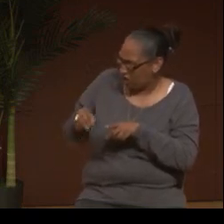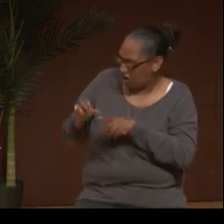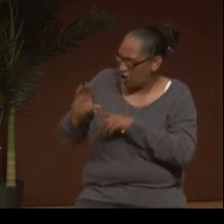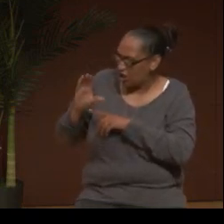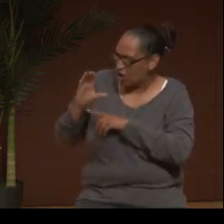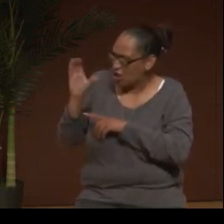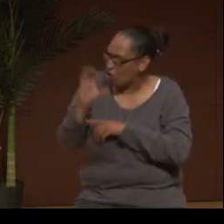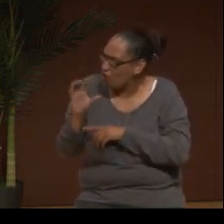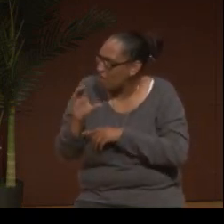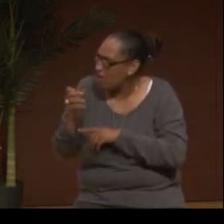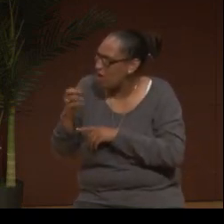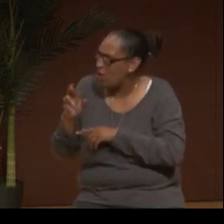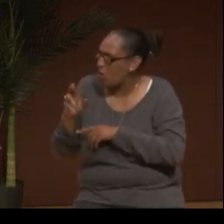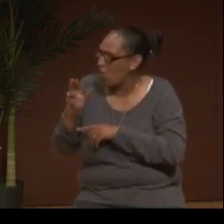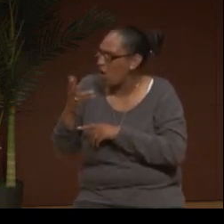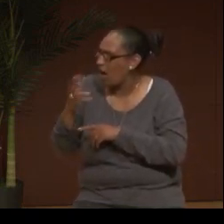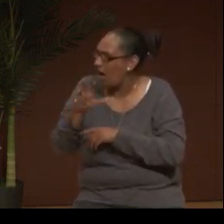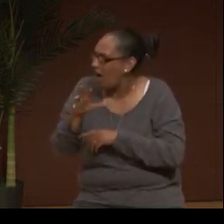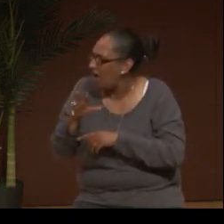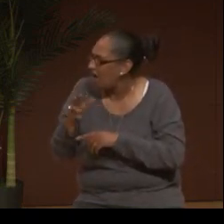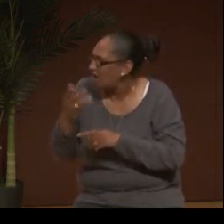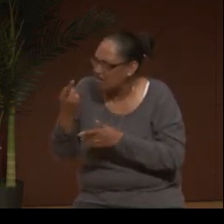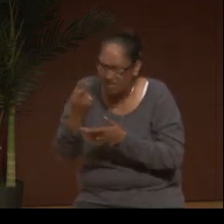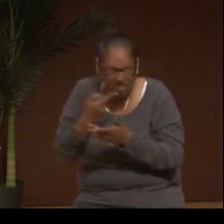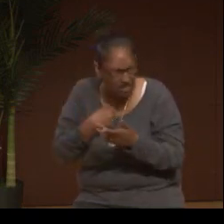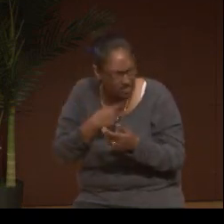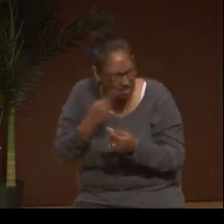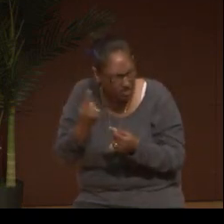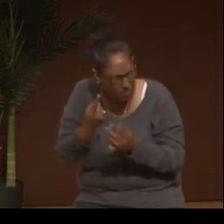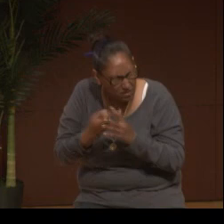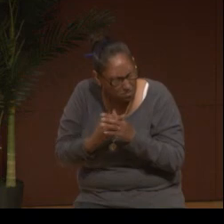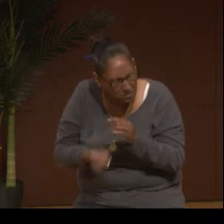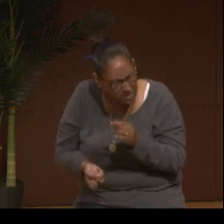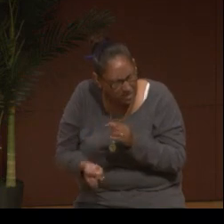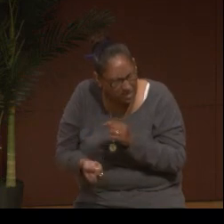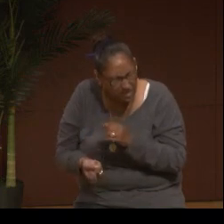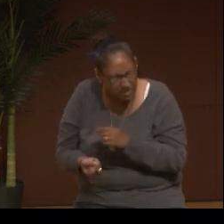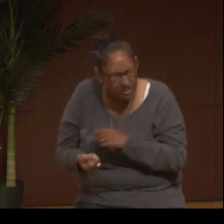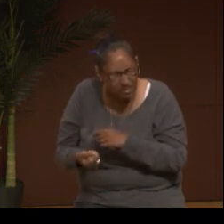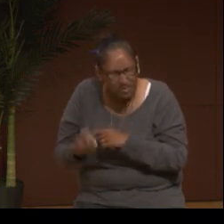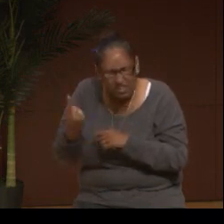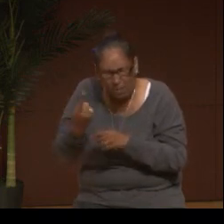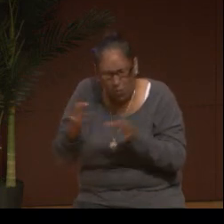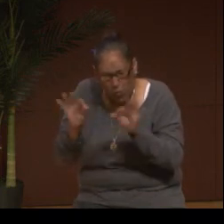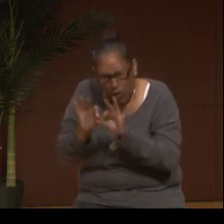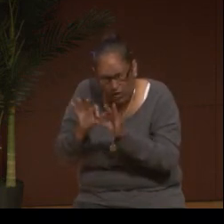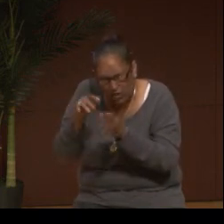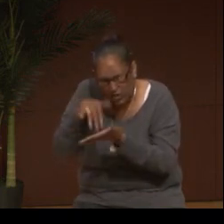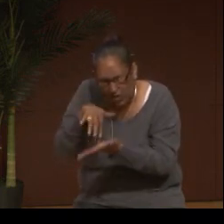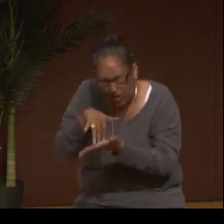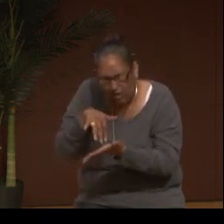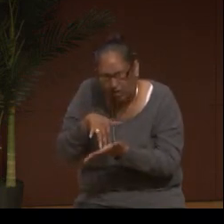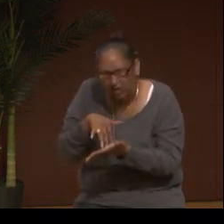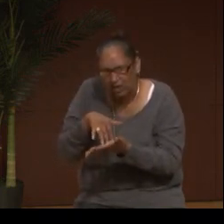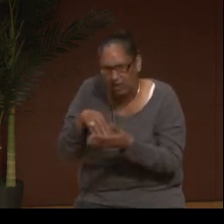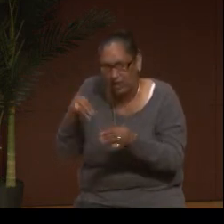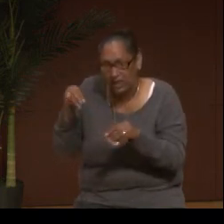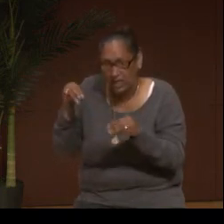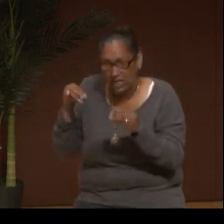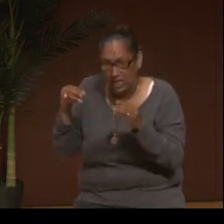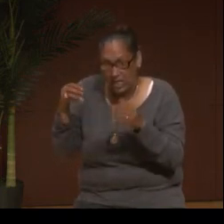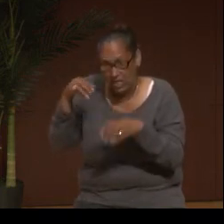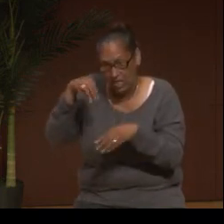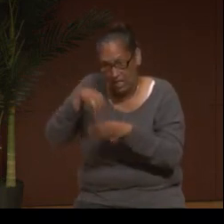Vincentian. And that made me aware that, hey, there's something missing here. There's something worth studying. In collaboration